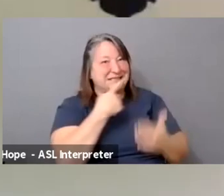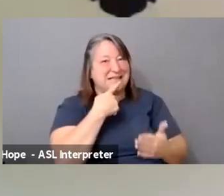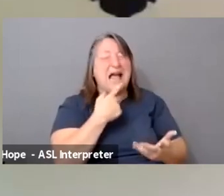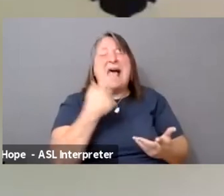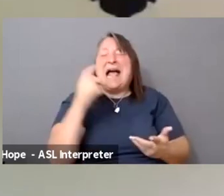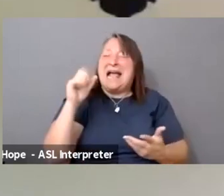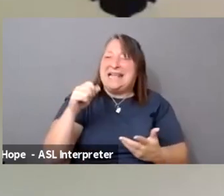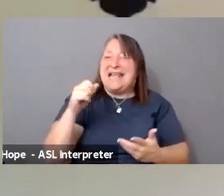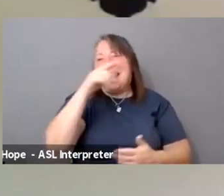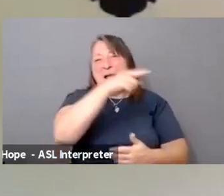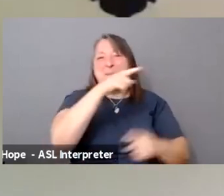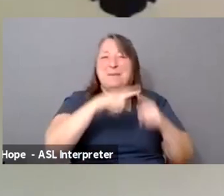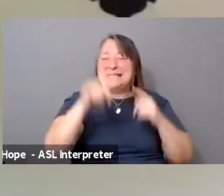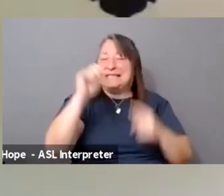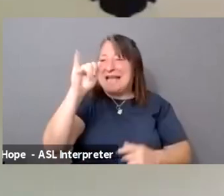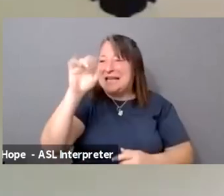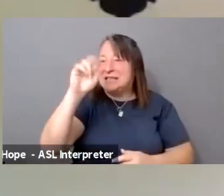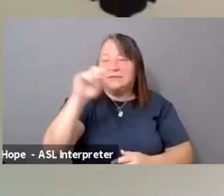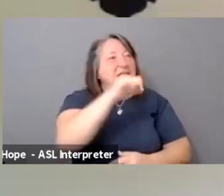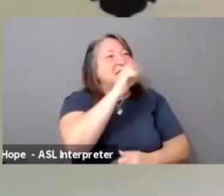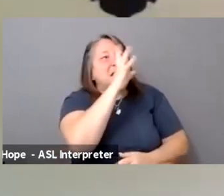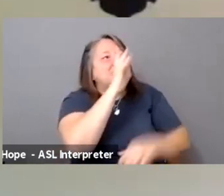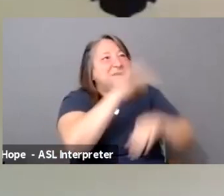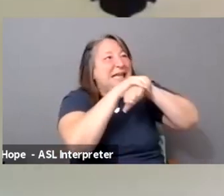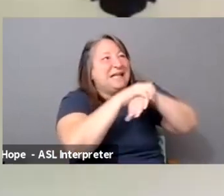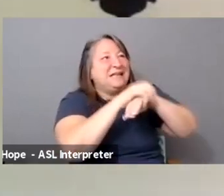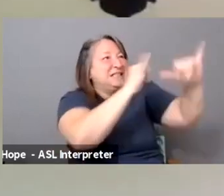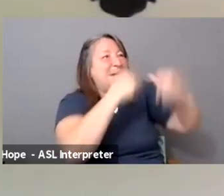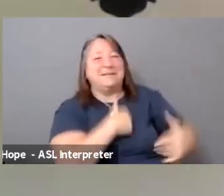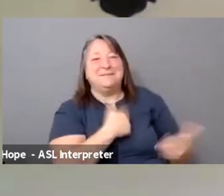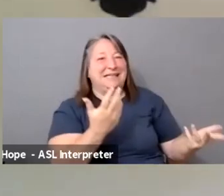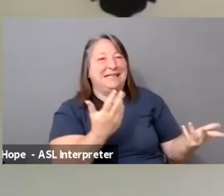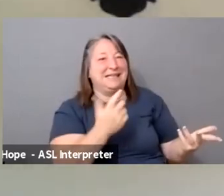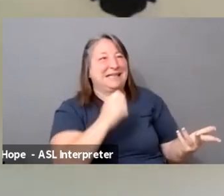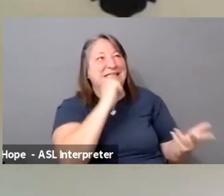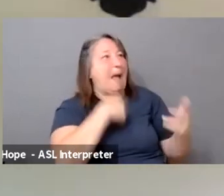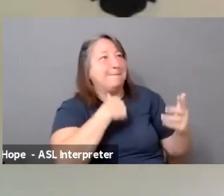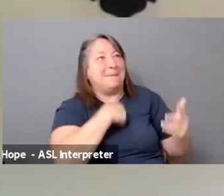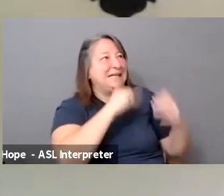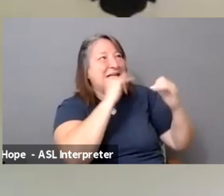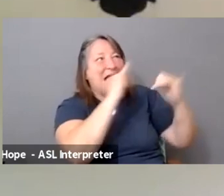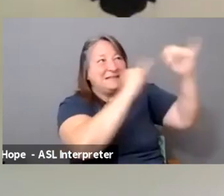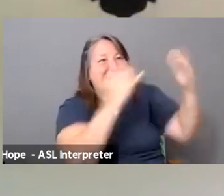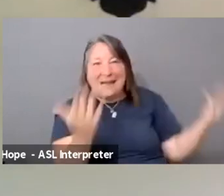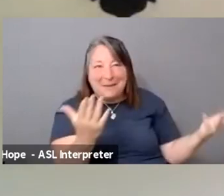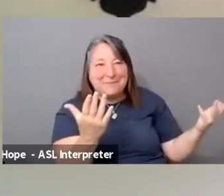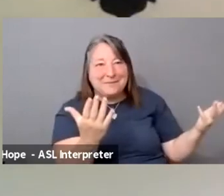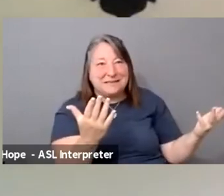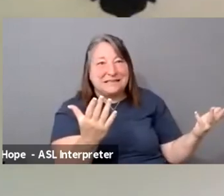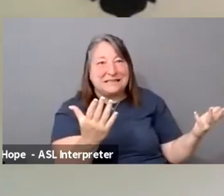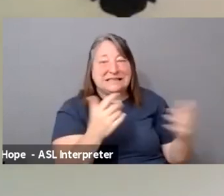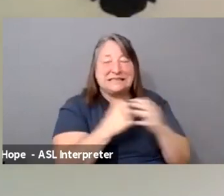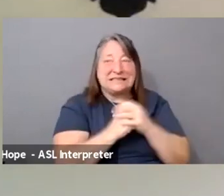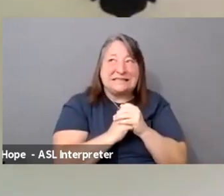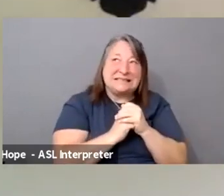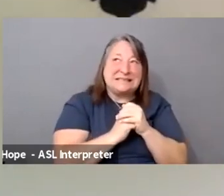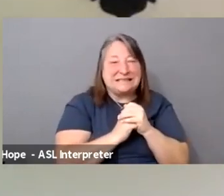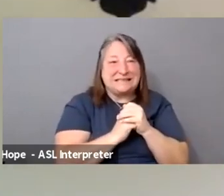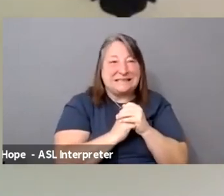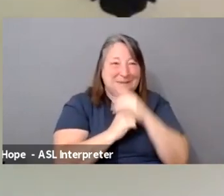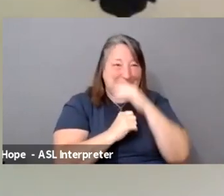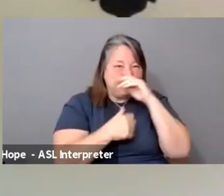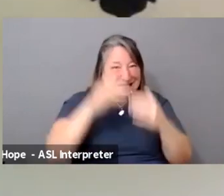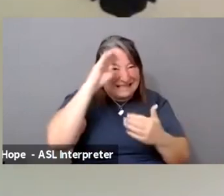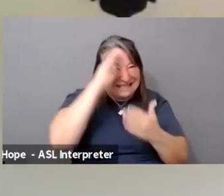I know, but he's Asian. He's like, he doesn't speak English like I do. He's not me. And I remember thinking, wow, he was really little